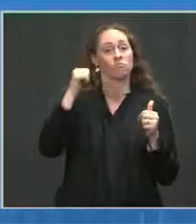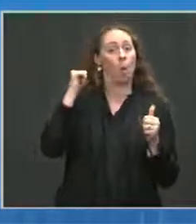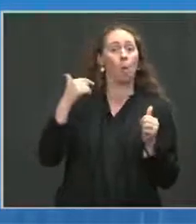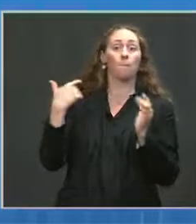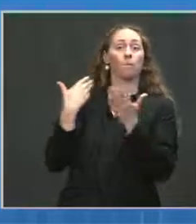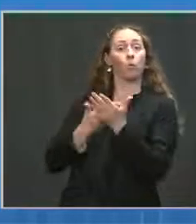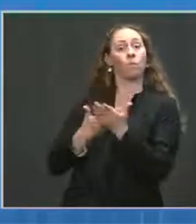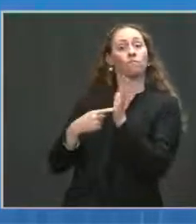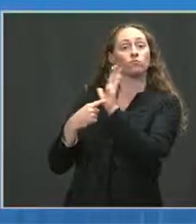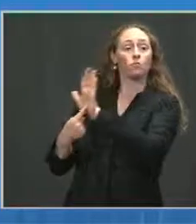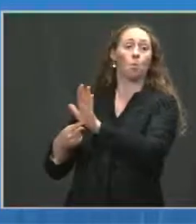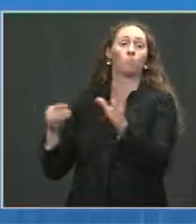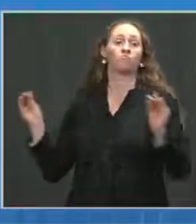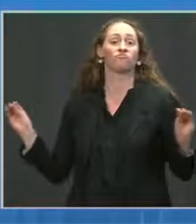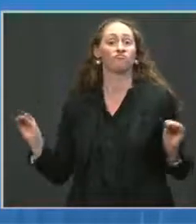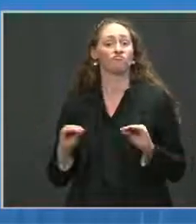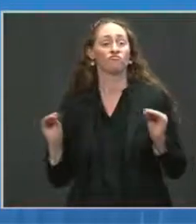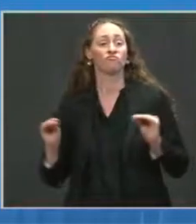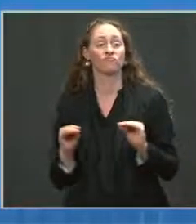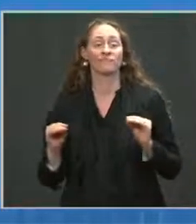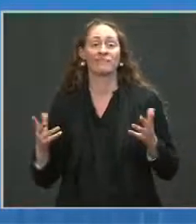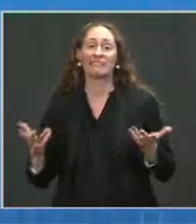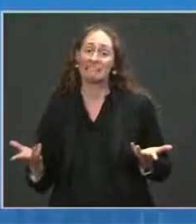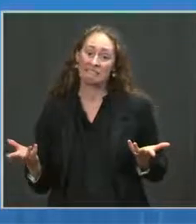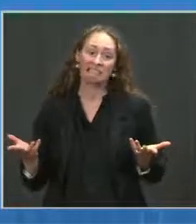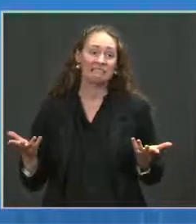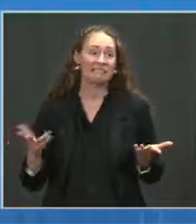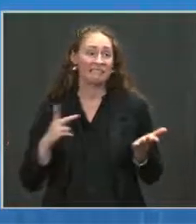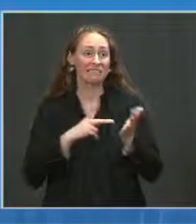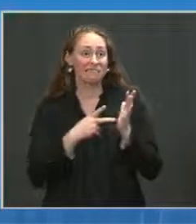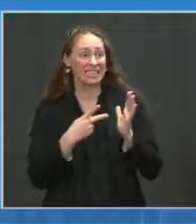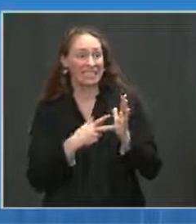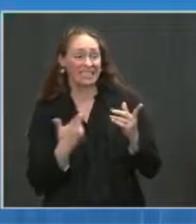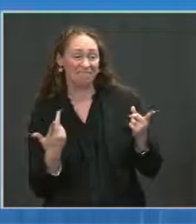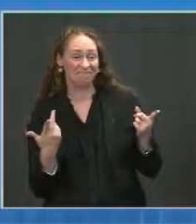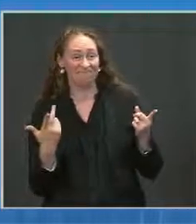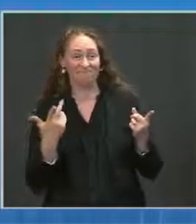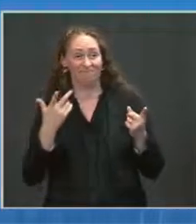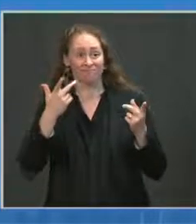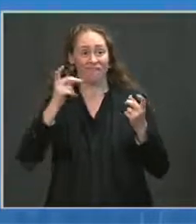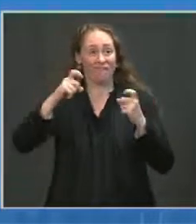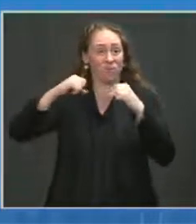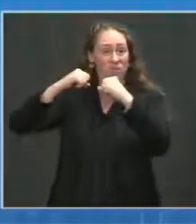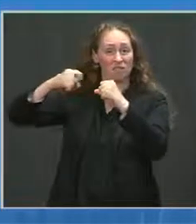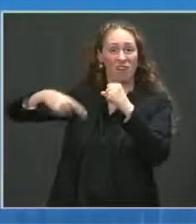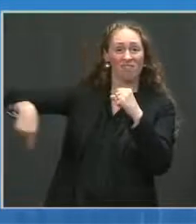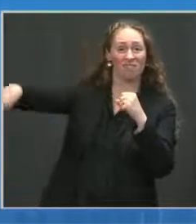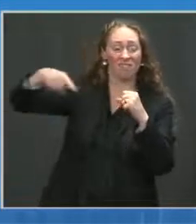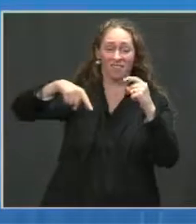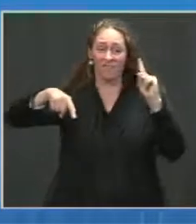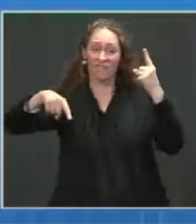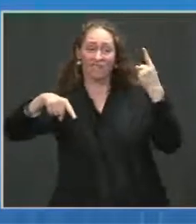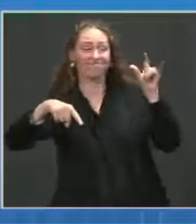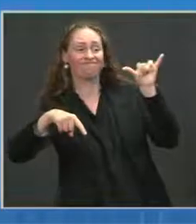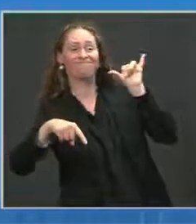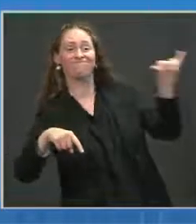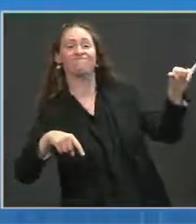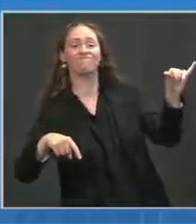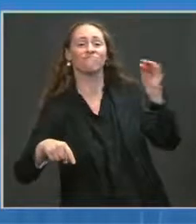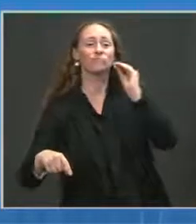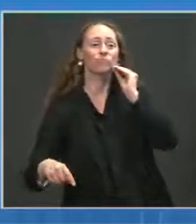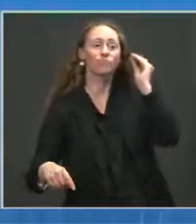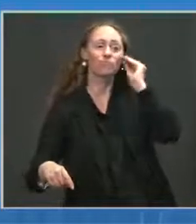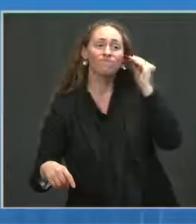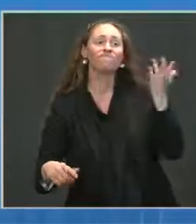vaccinated, then we're doing the right thing to protect the workforce, to protect the individual, their family, and their colleagues, which